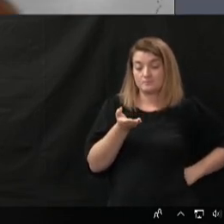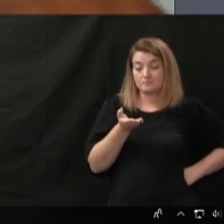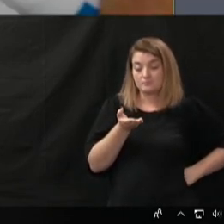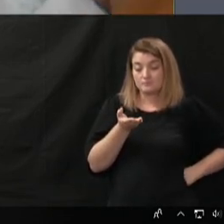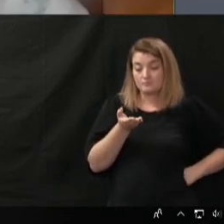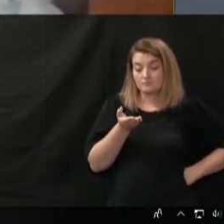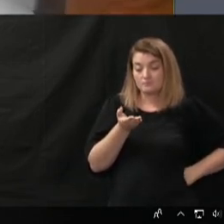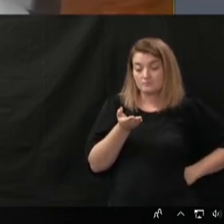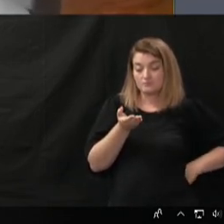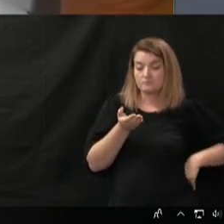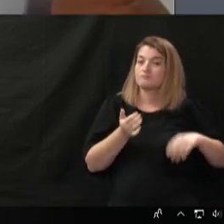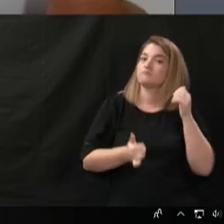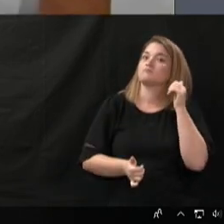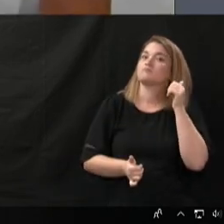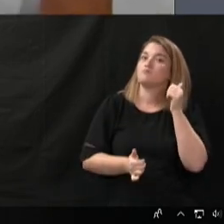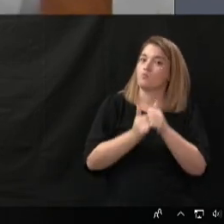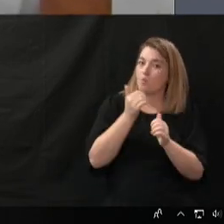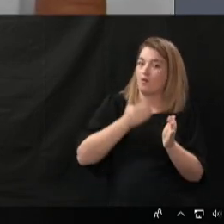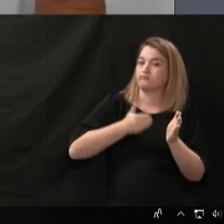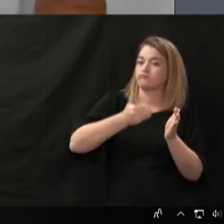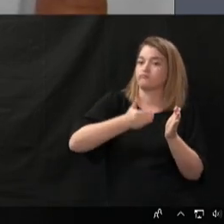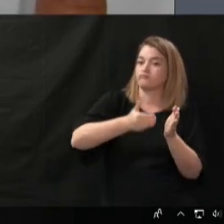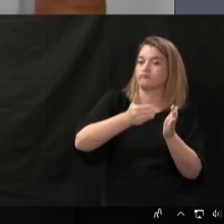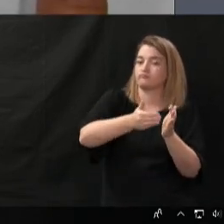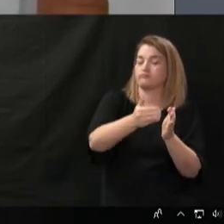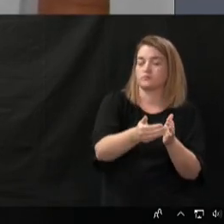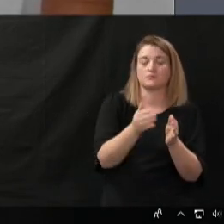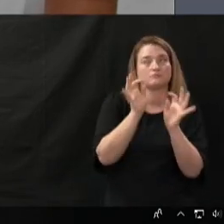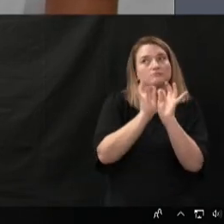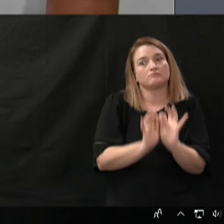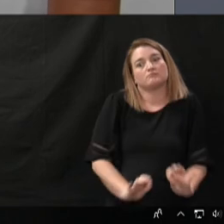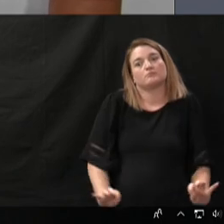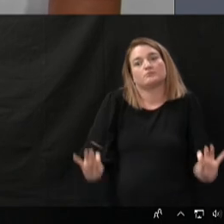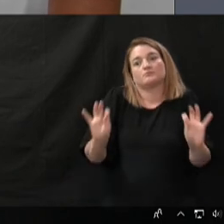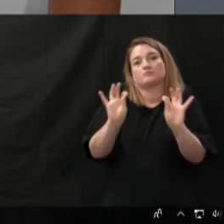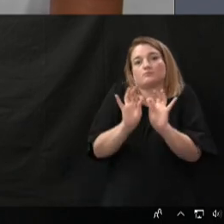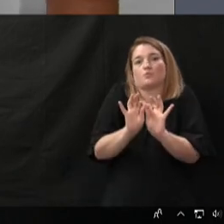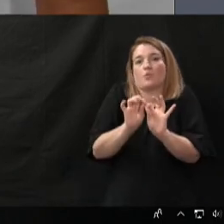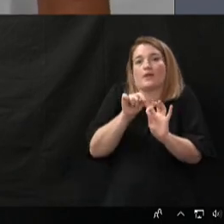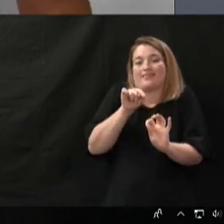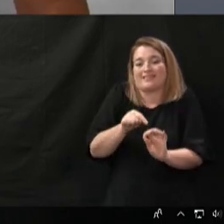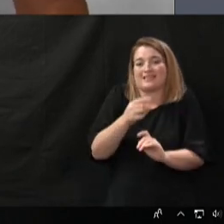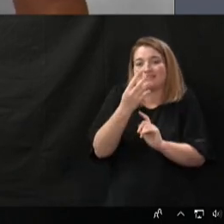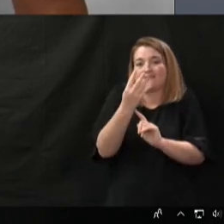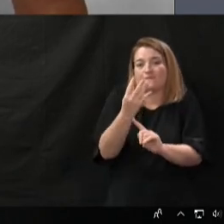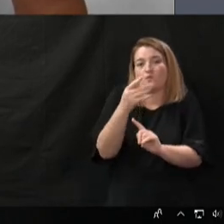the most. So it's important that you teach these four